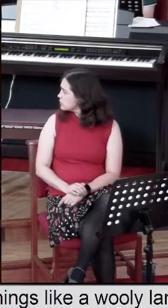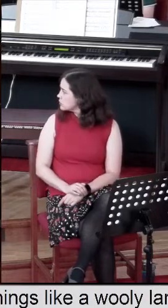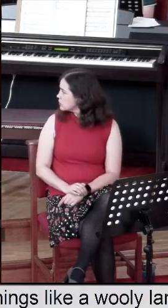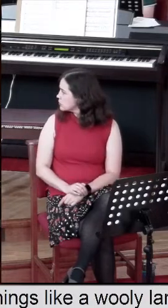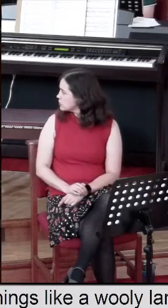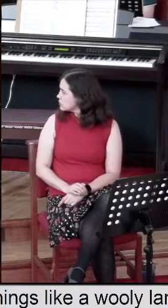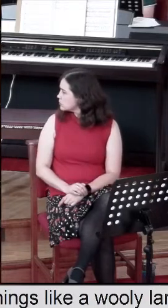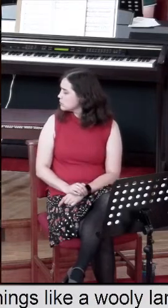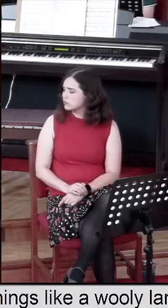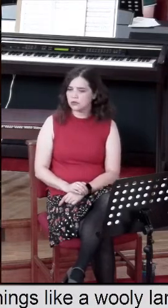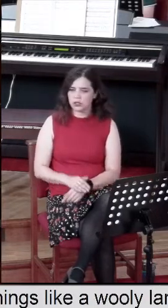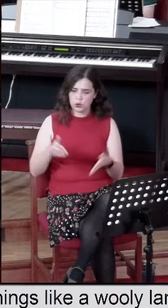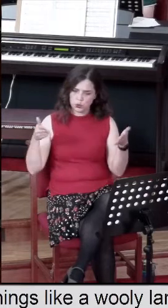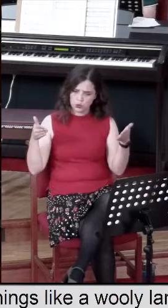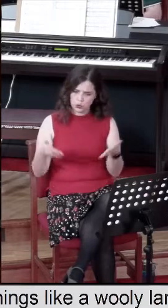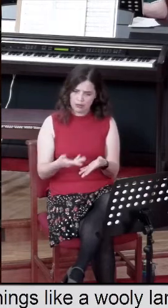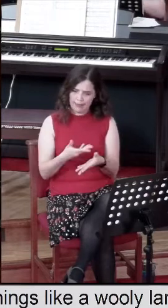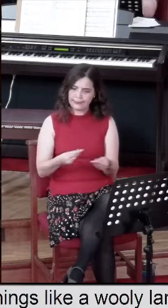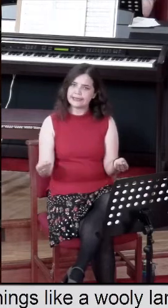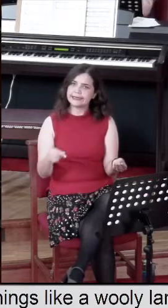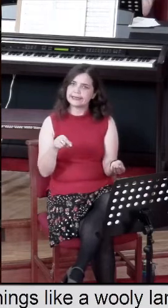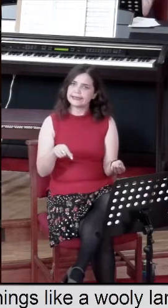and that is an empty tomb, right?